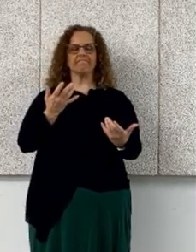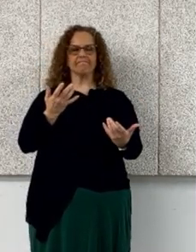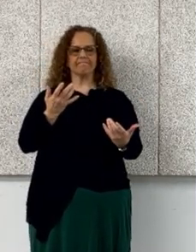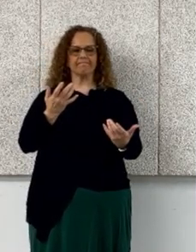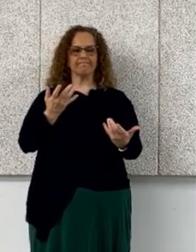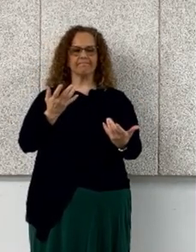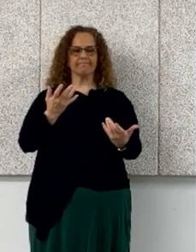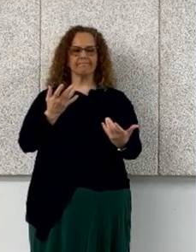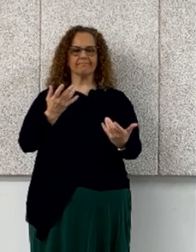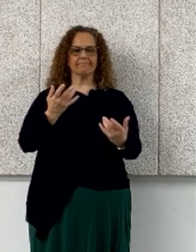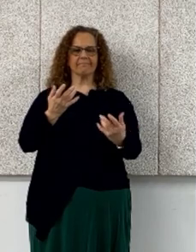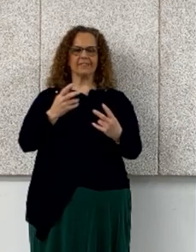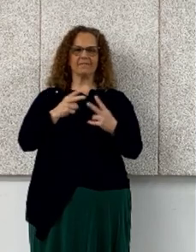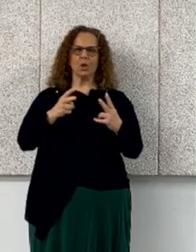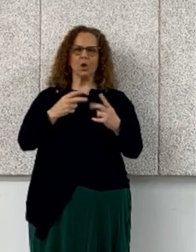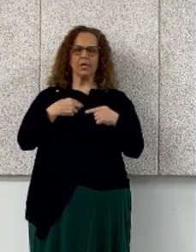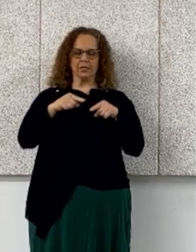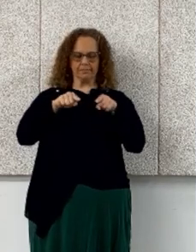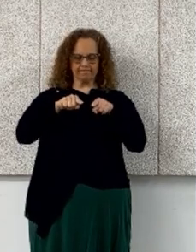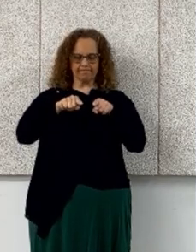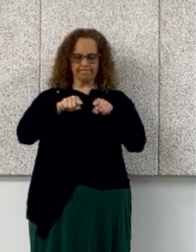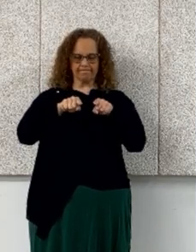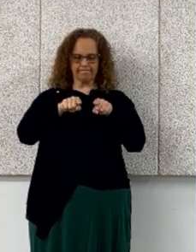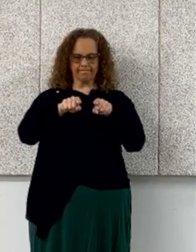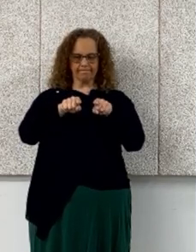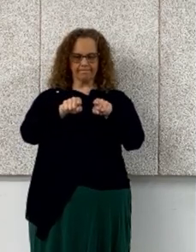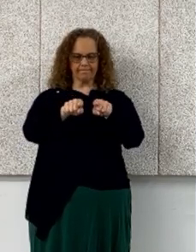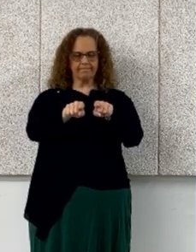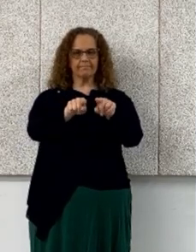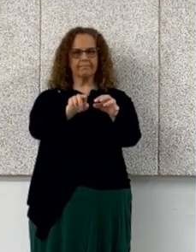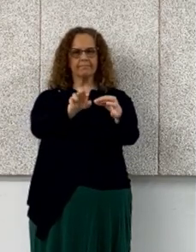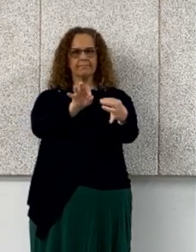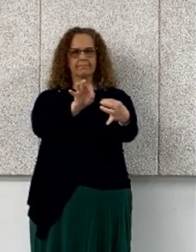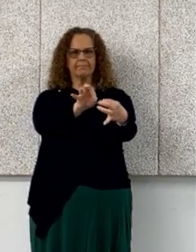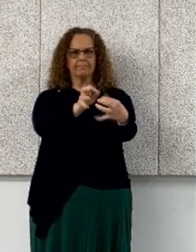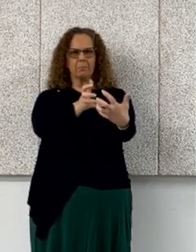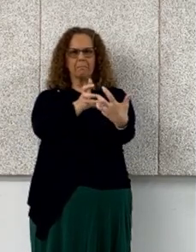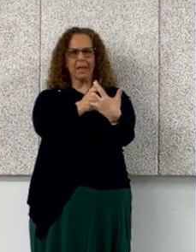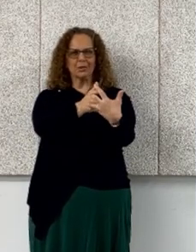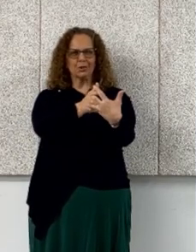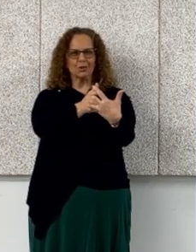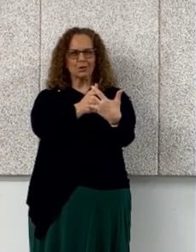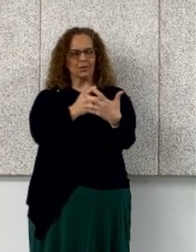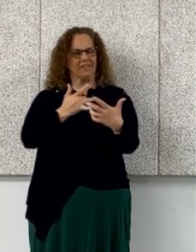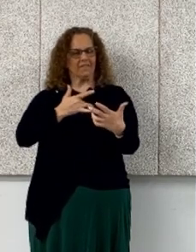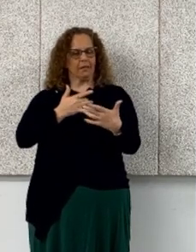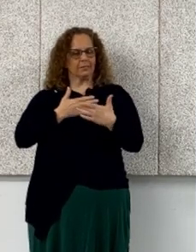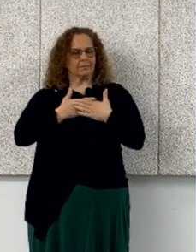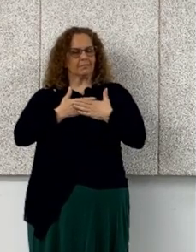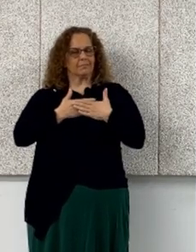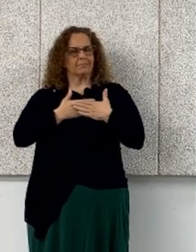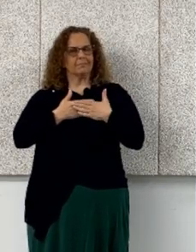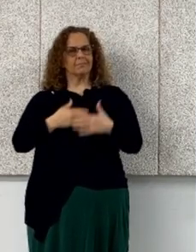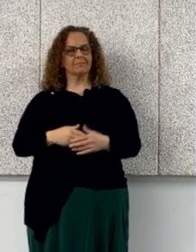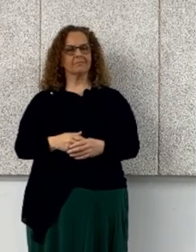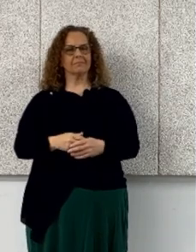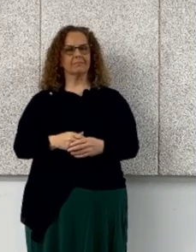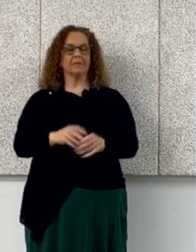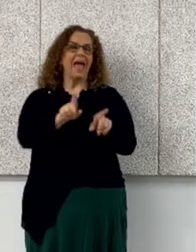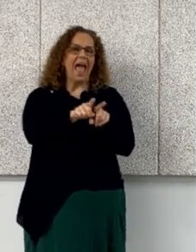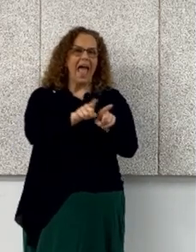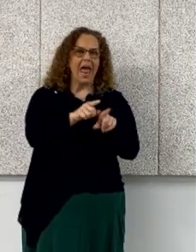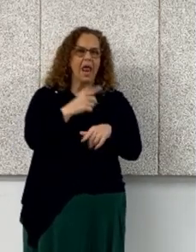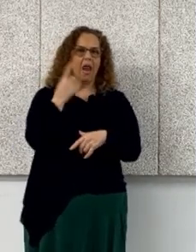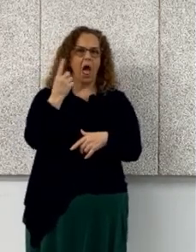I actually feel deeply aligned with the work right now. It feels very close, yeah. That's wonderful. But I'm also in my